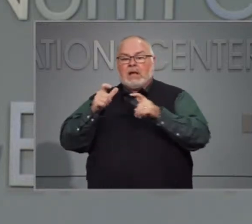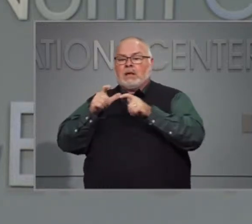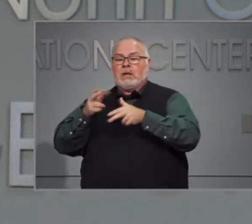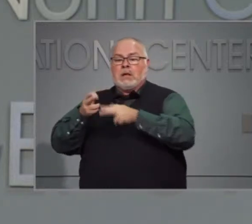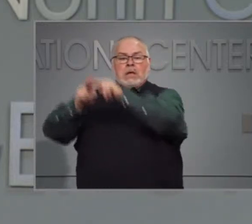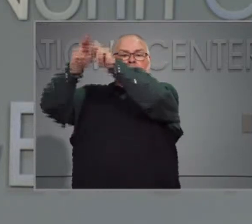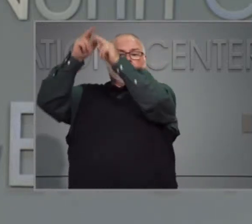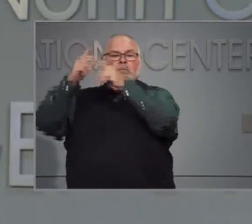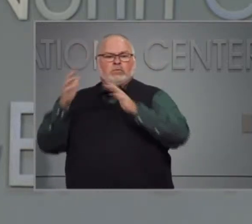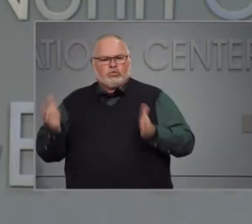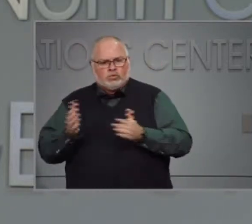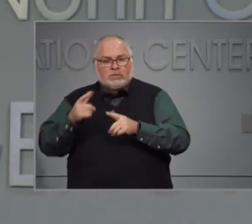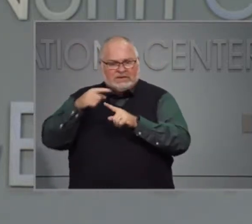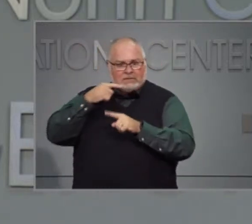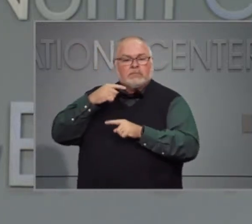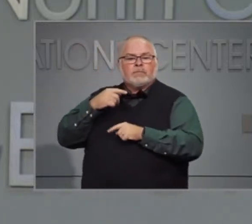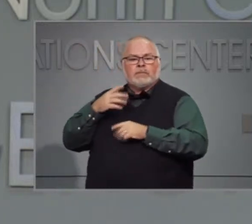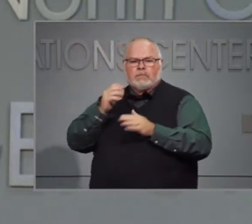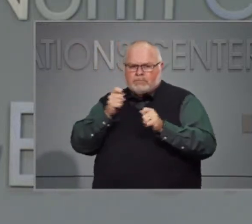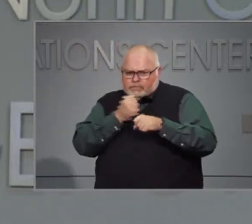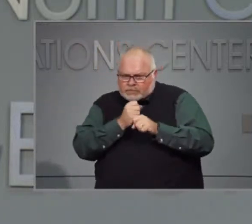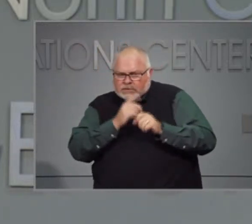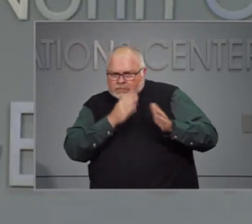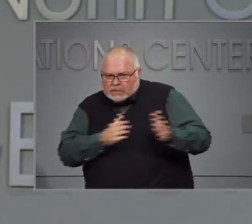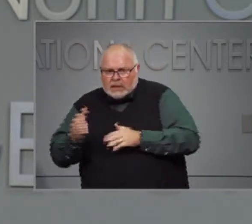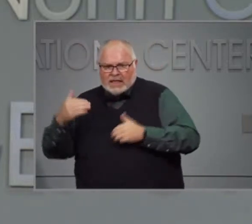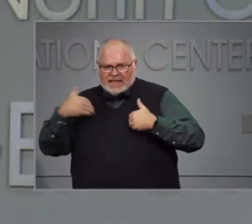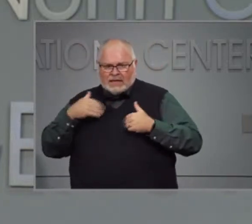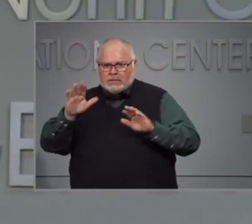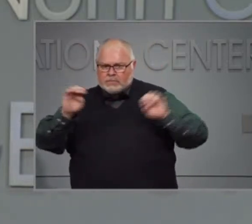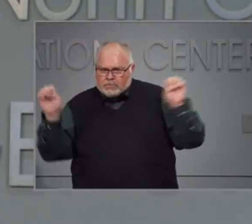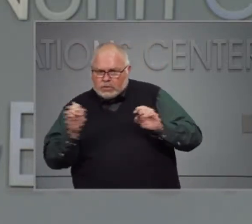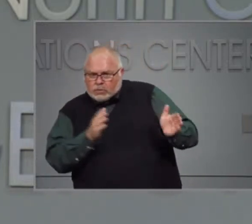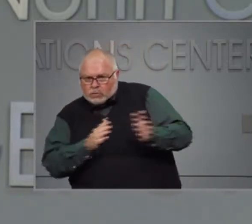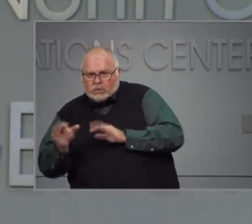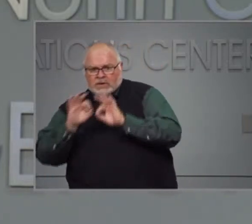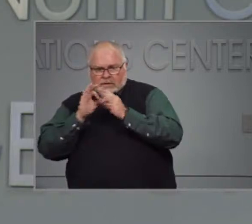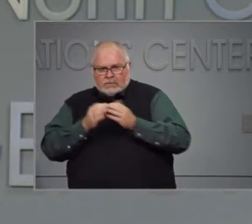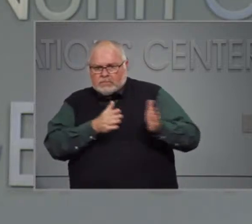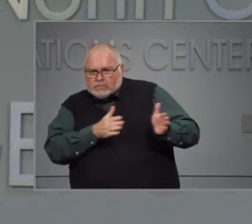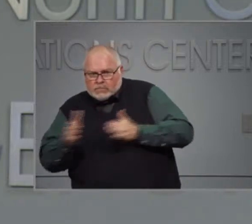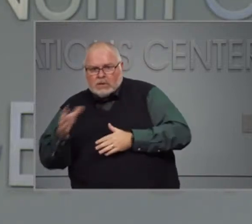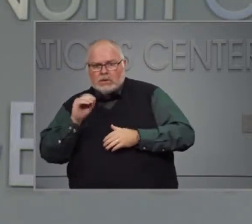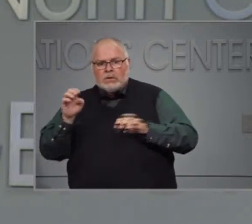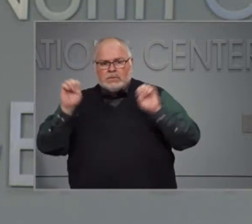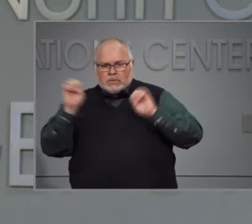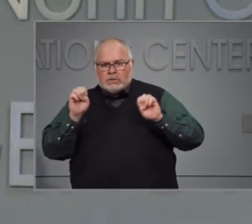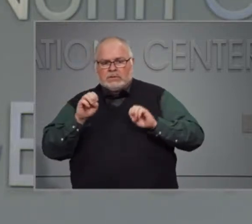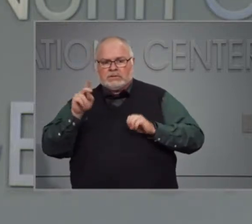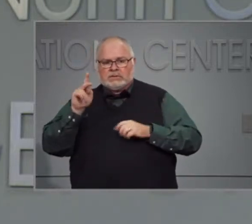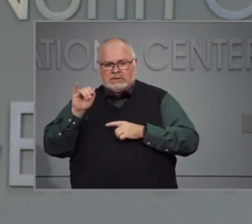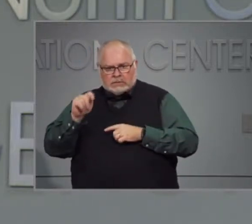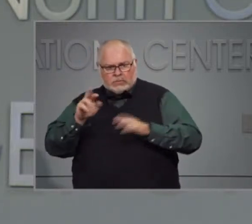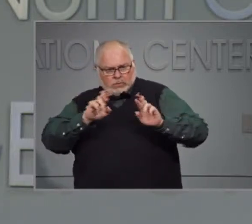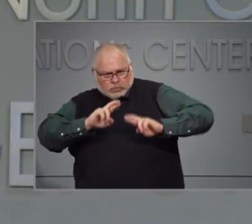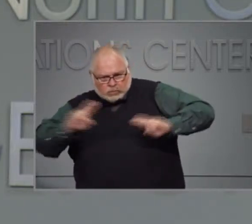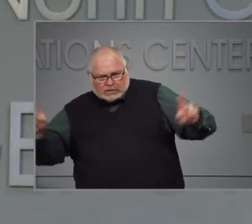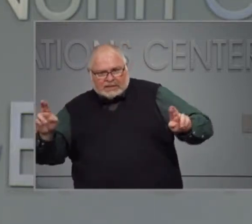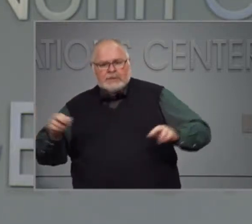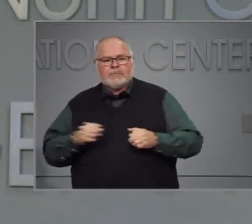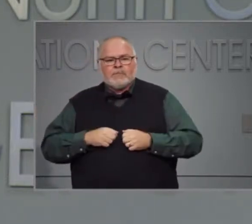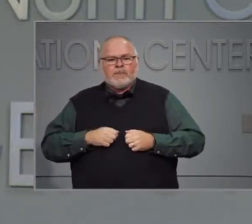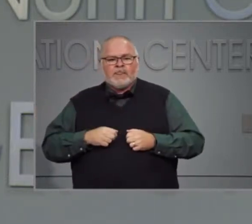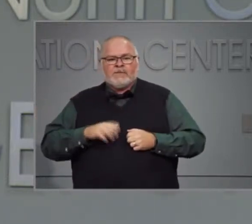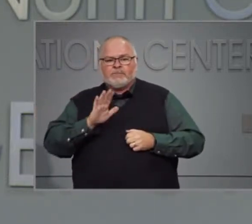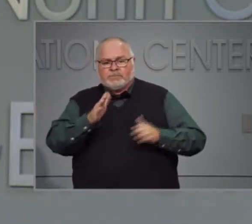be prepared by having an emergency family plan and an emergency kit. Your personal preparations for a plan